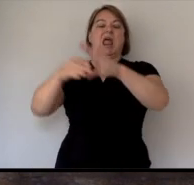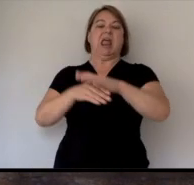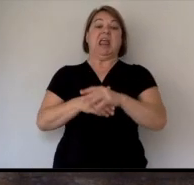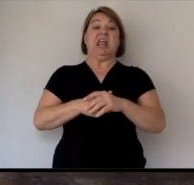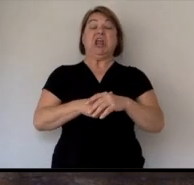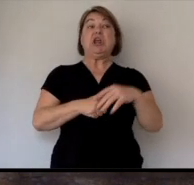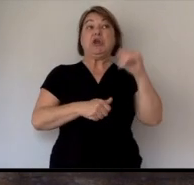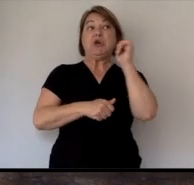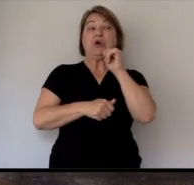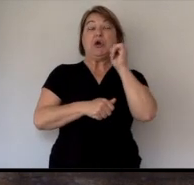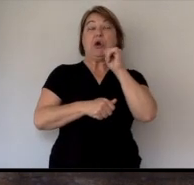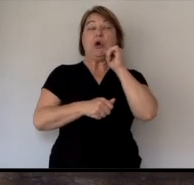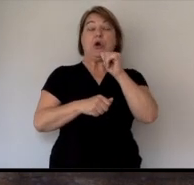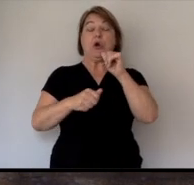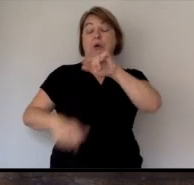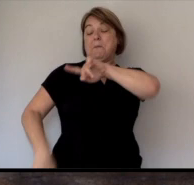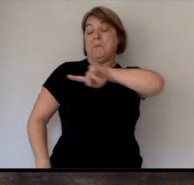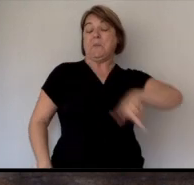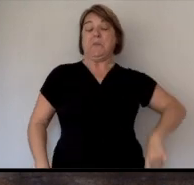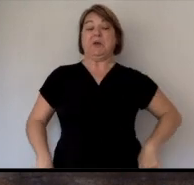Rajmashputin from Mumbai